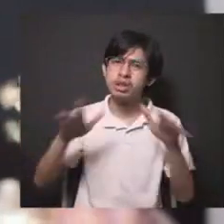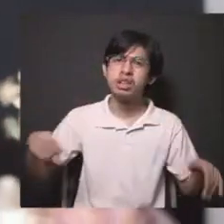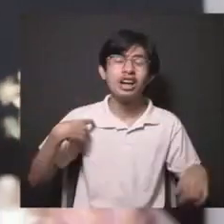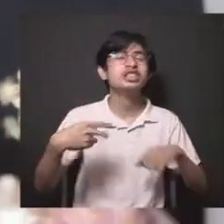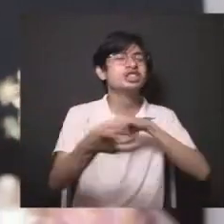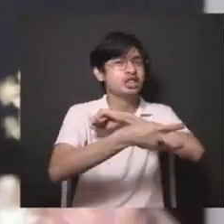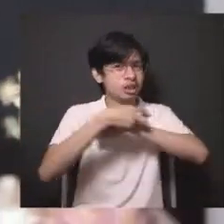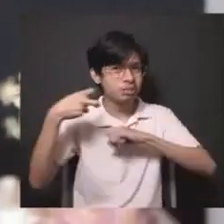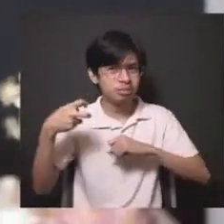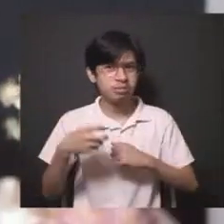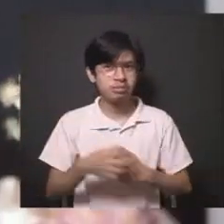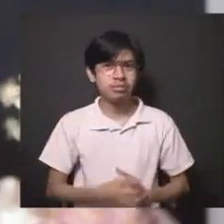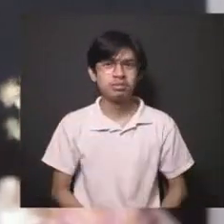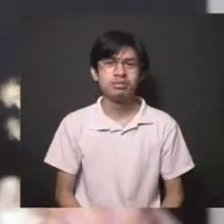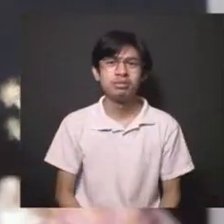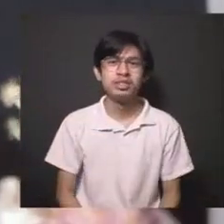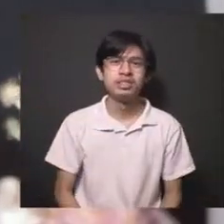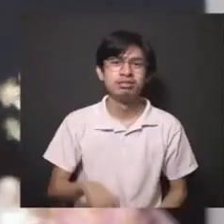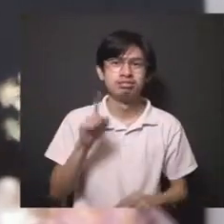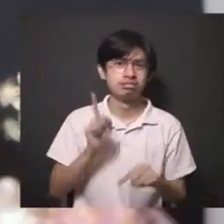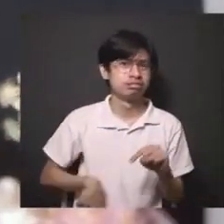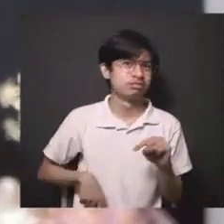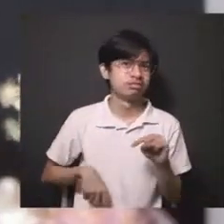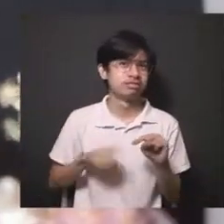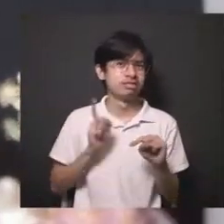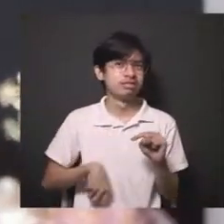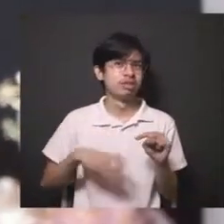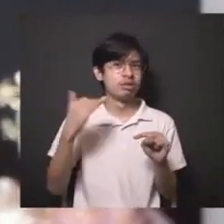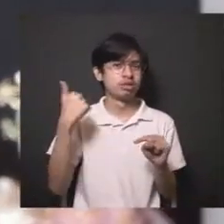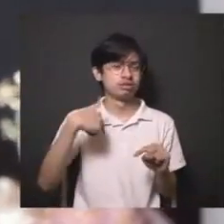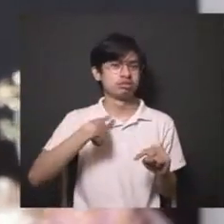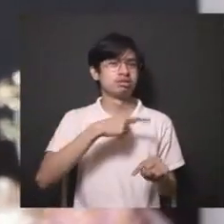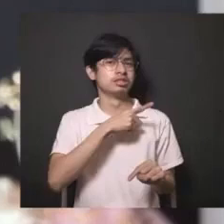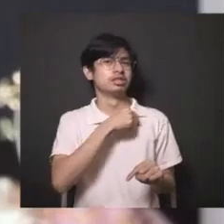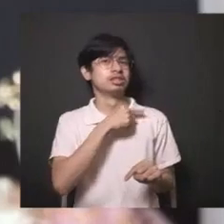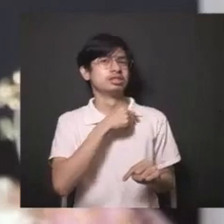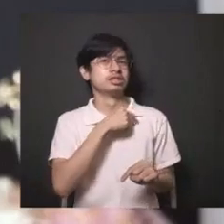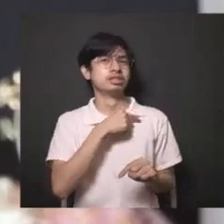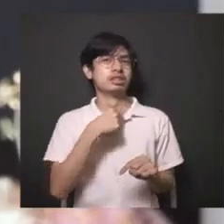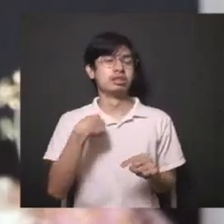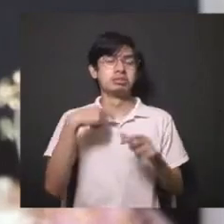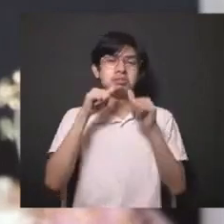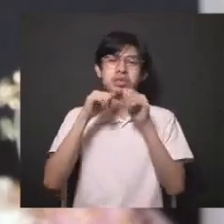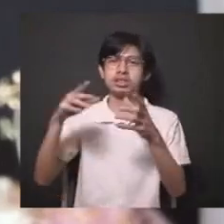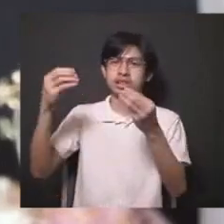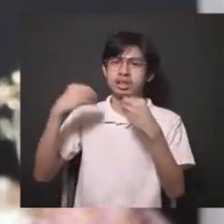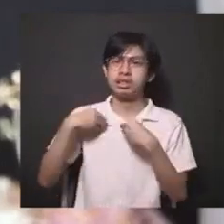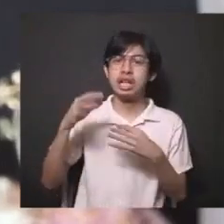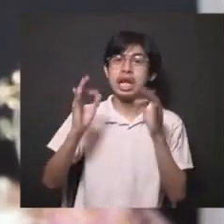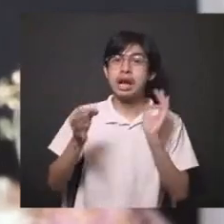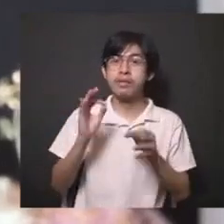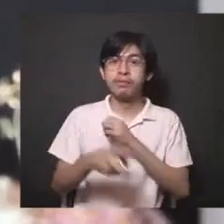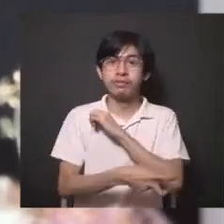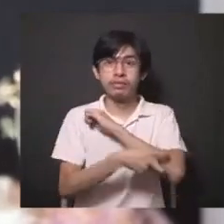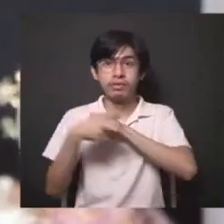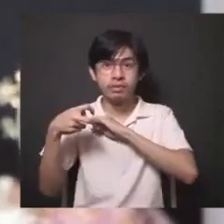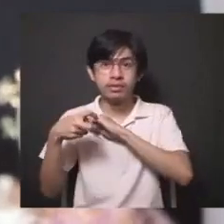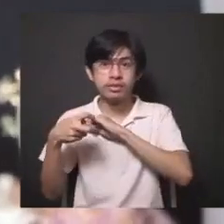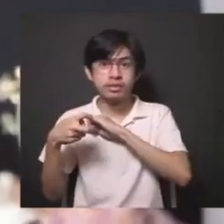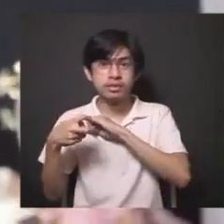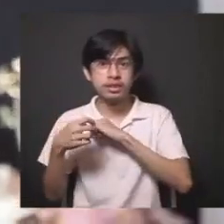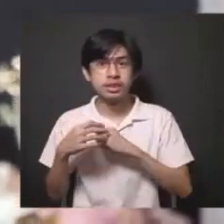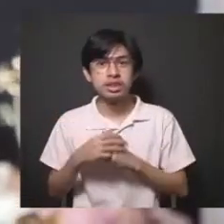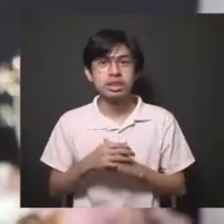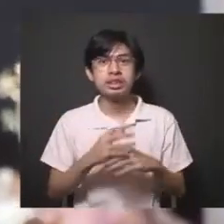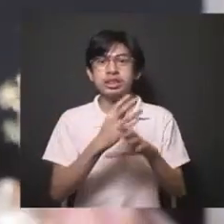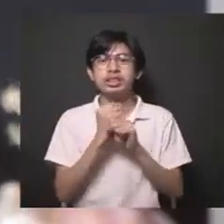You can't. Because of the blessings of God. When you steal it, when you grab it, it will not give you serenity.